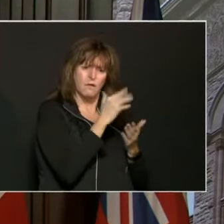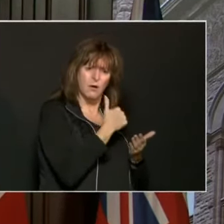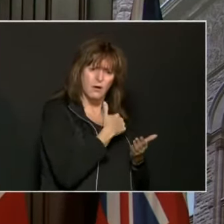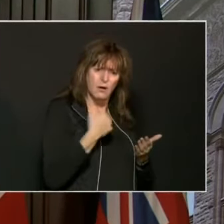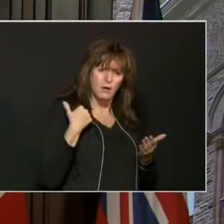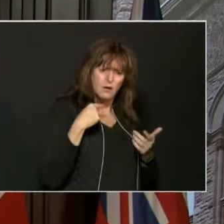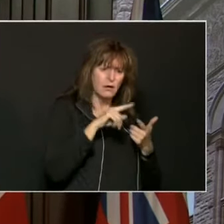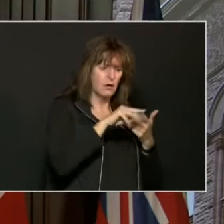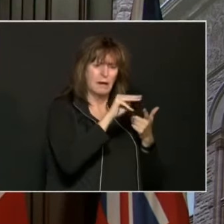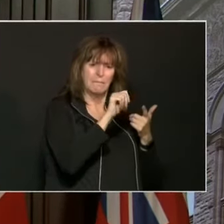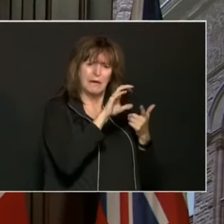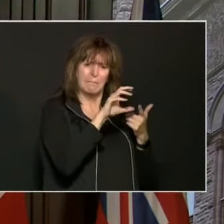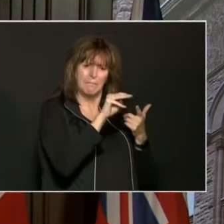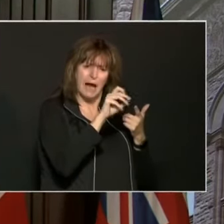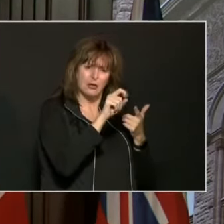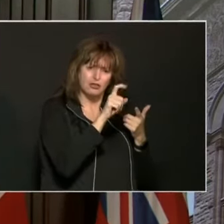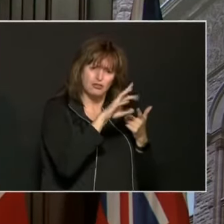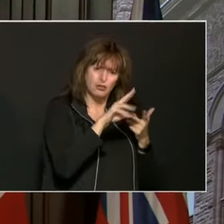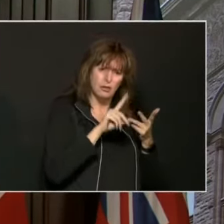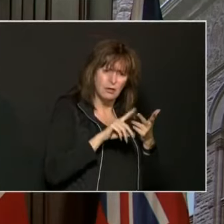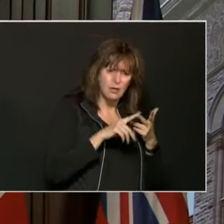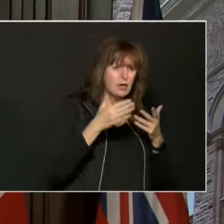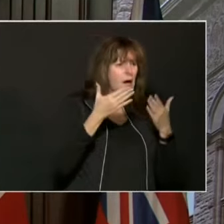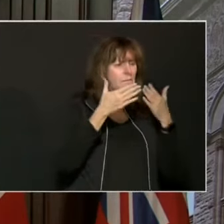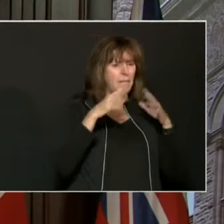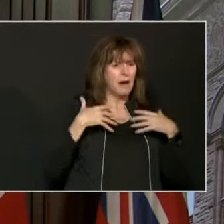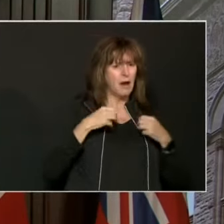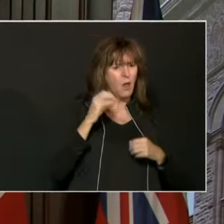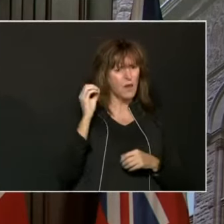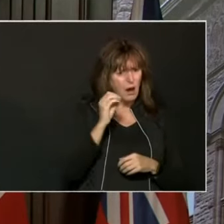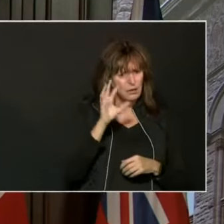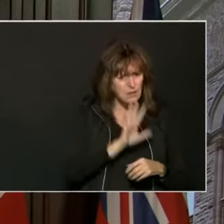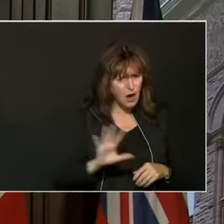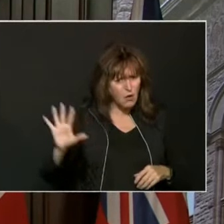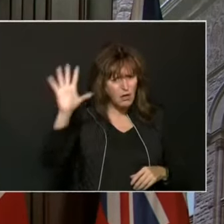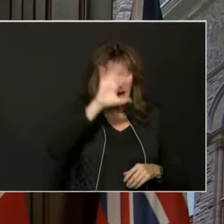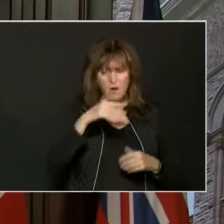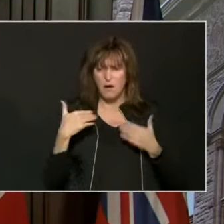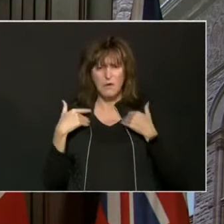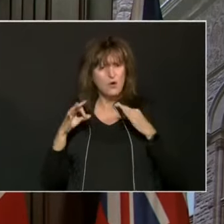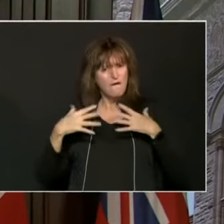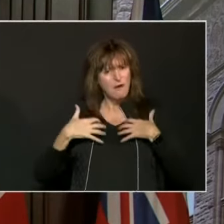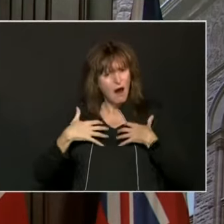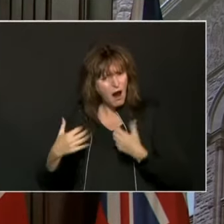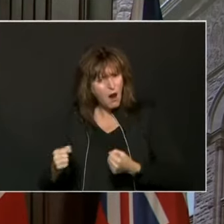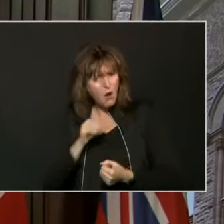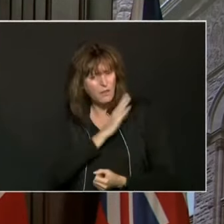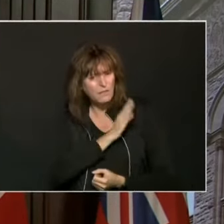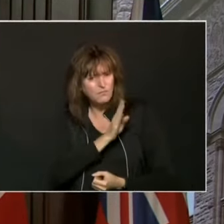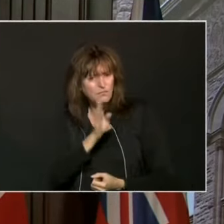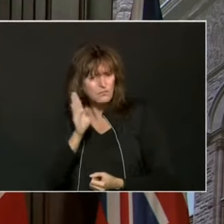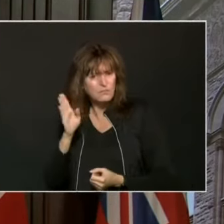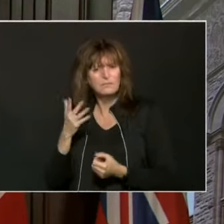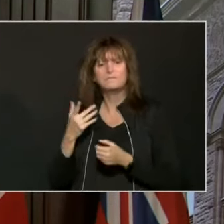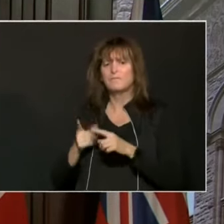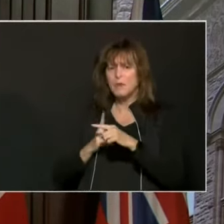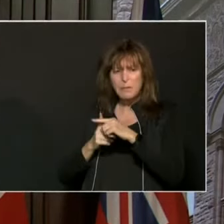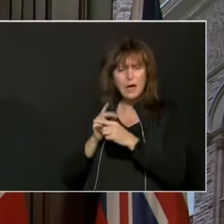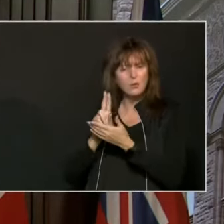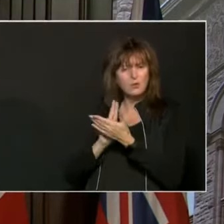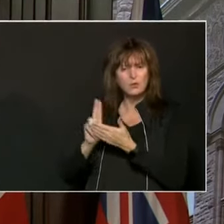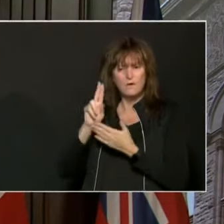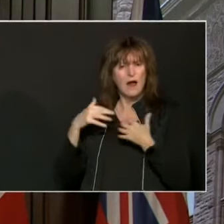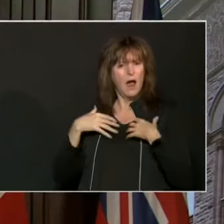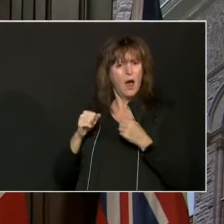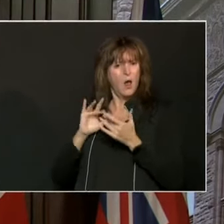Health, at Public Health Ontario, at the Ministry of Health, and at the University Health Network, at Unity Health, and at ISIS, all